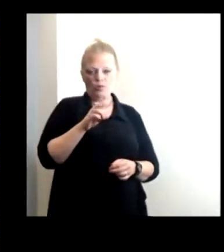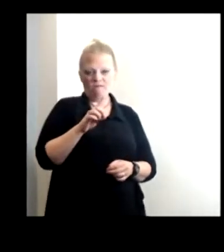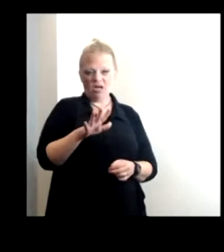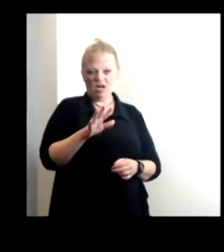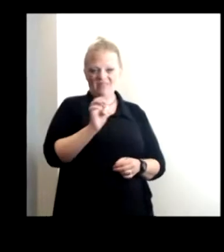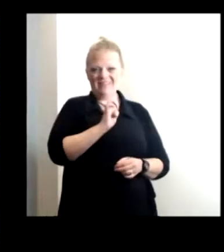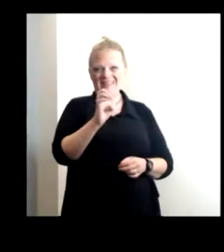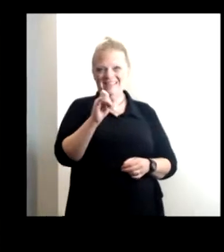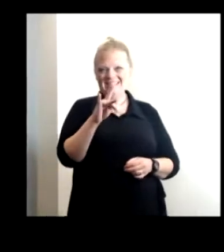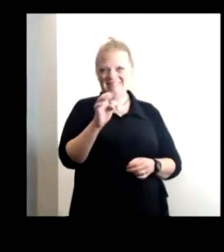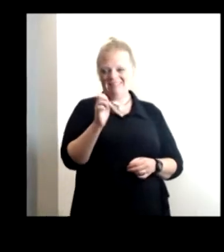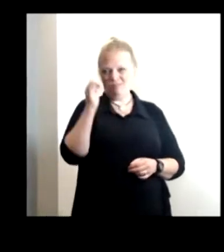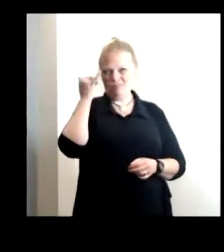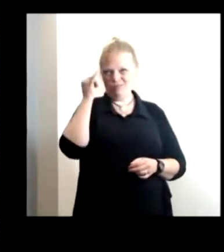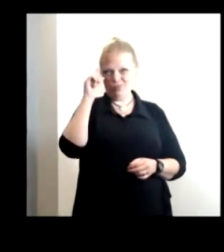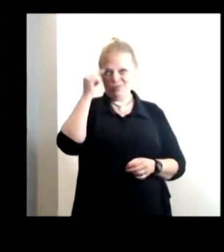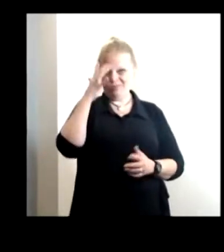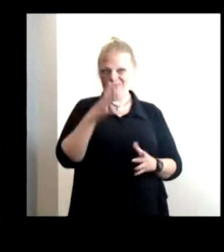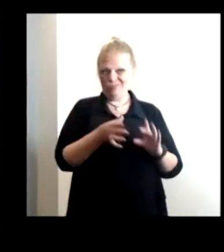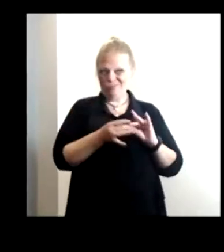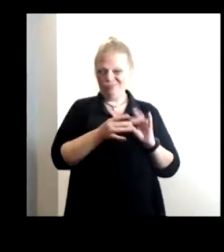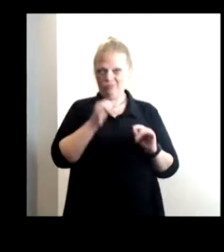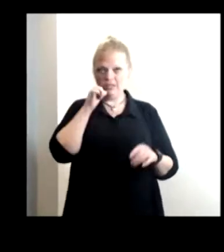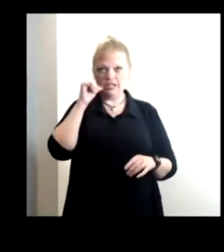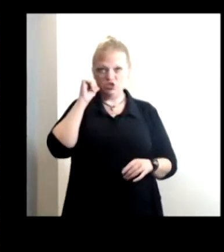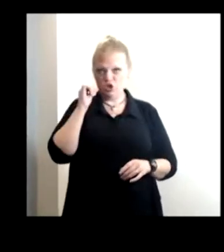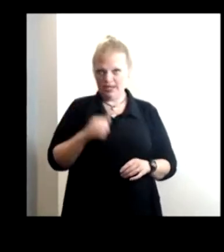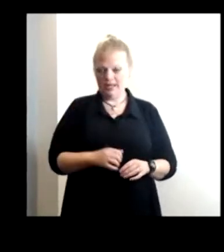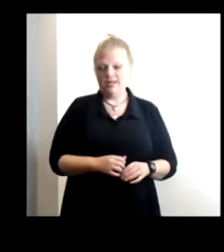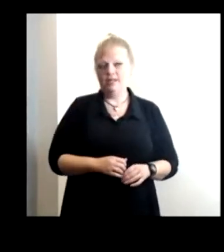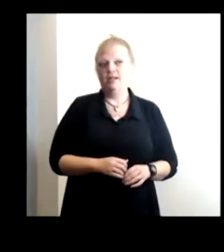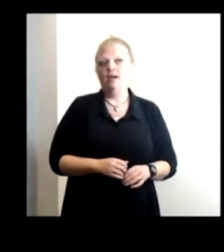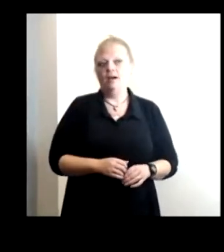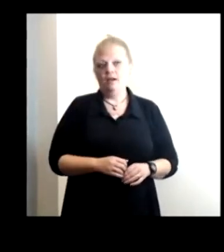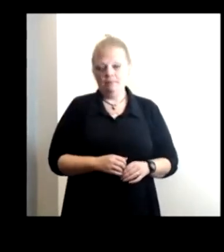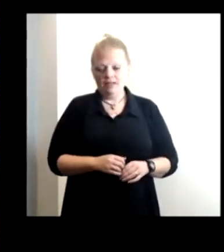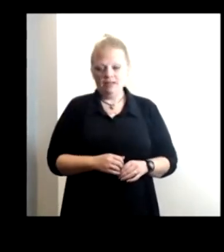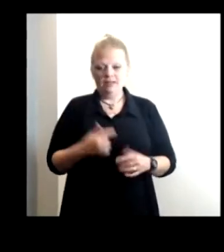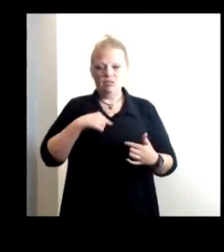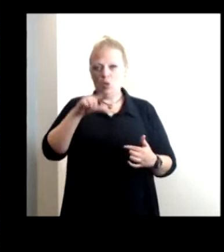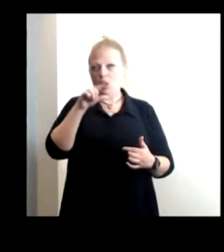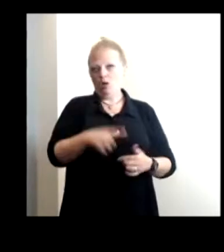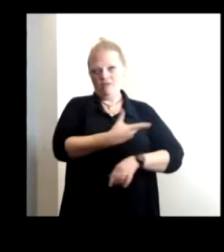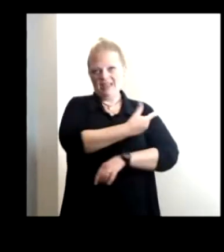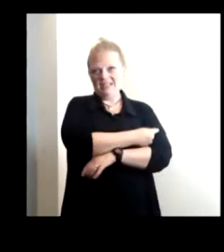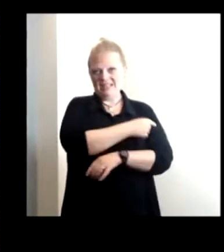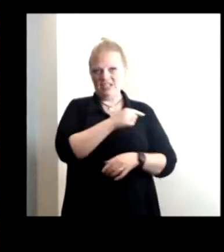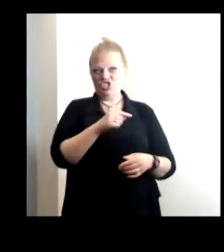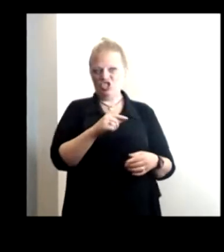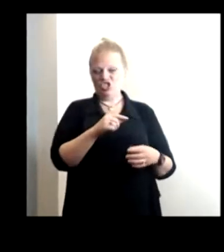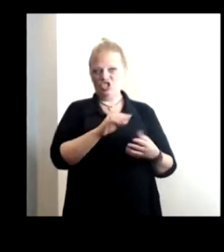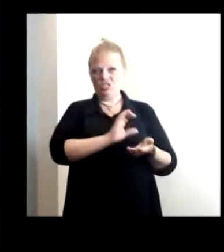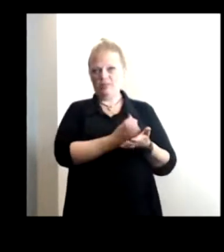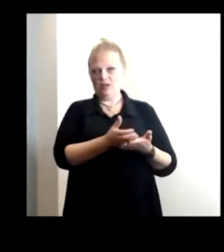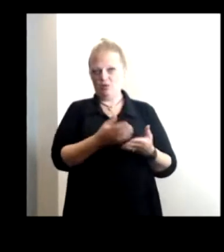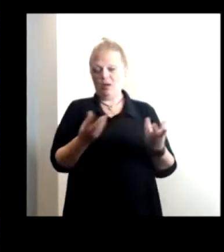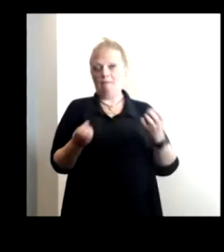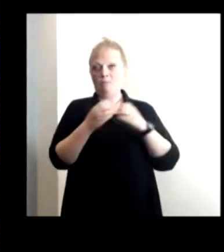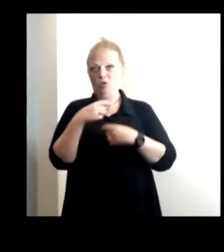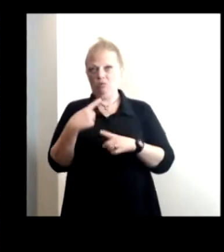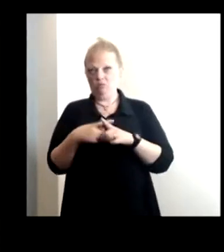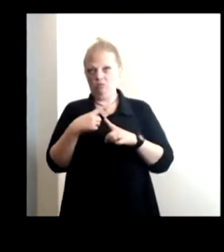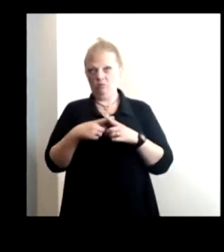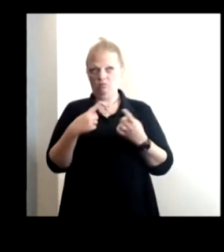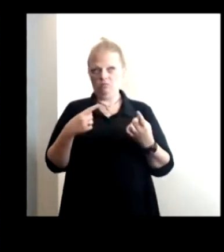part of the east side of Buffalo, which the governor noted yesterday is has a low vaccination rate and higher cases. As we noted,